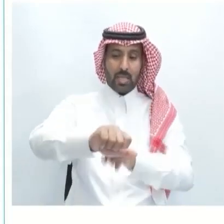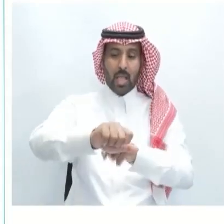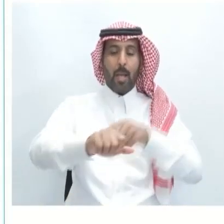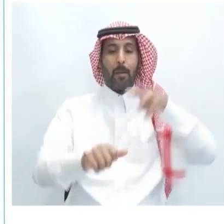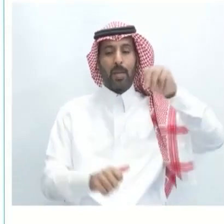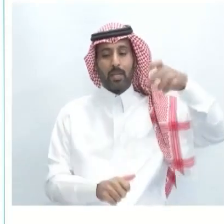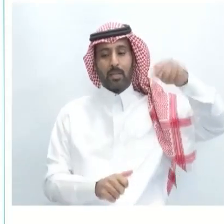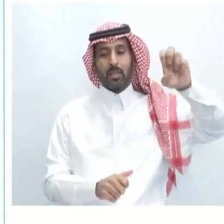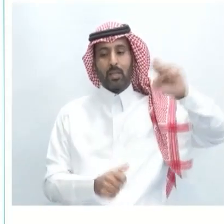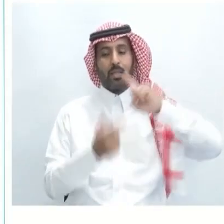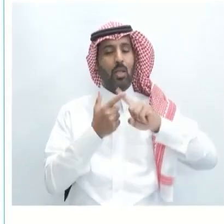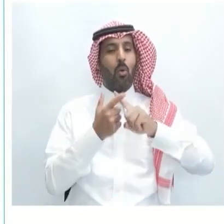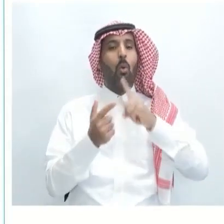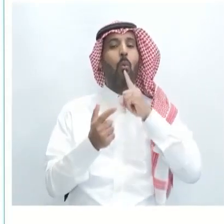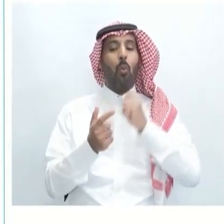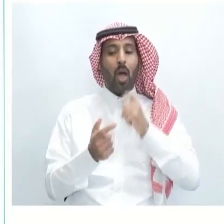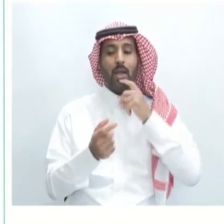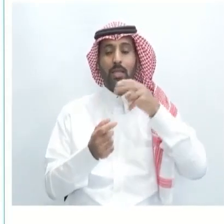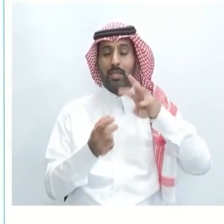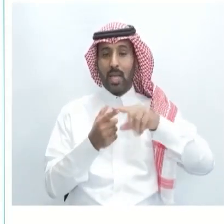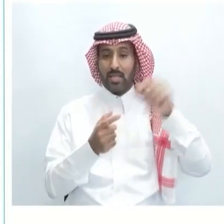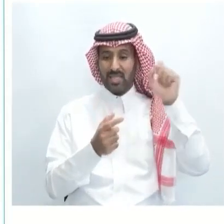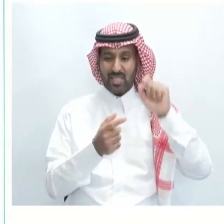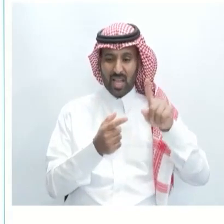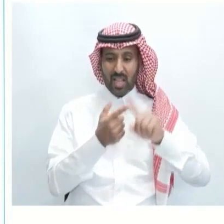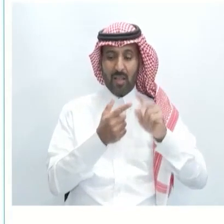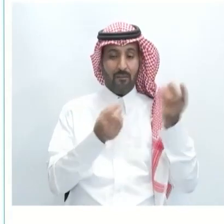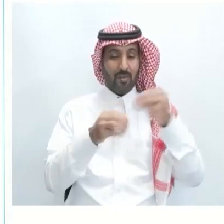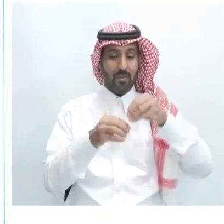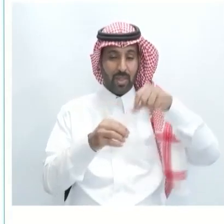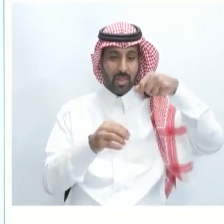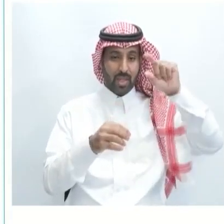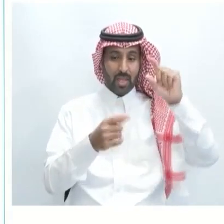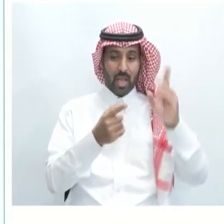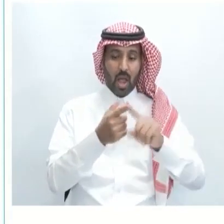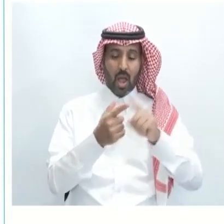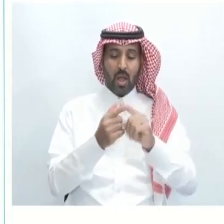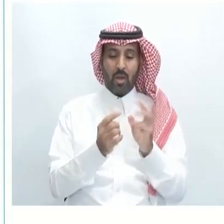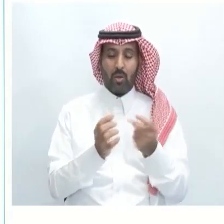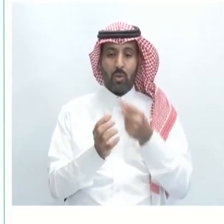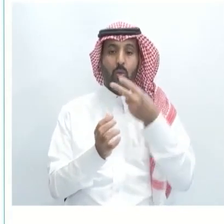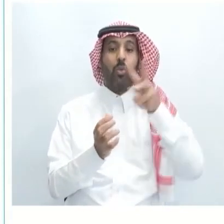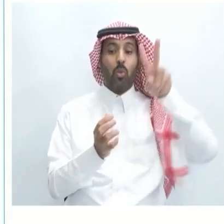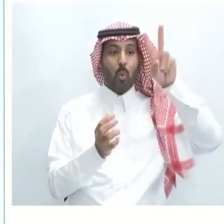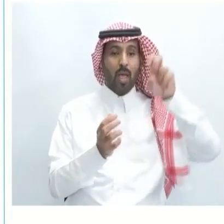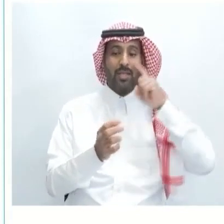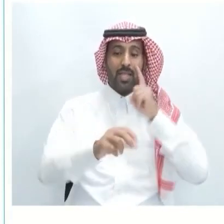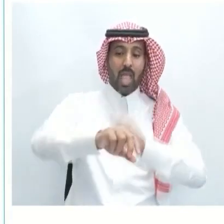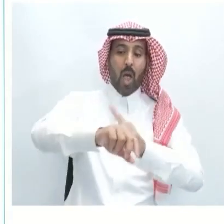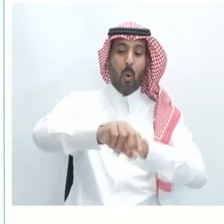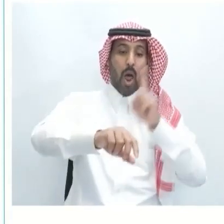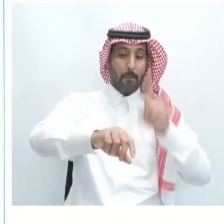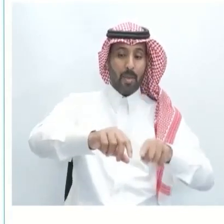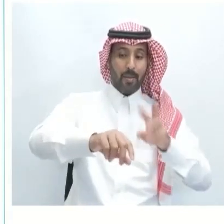100 seconds in a minute, 100 minutes in an hour, and 20 hours in a day. It was also explained that seconds would